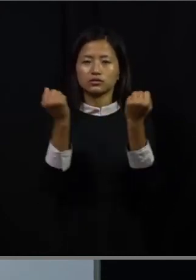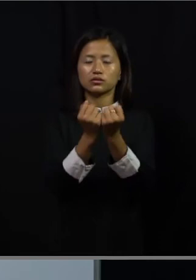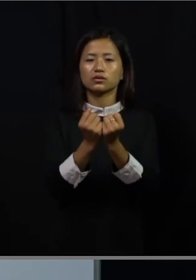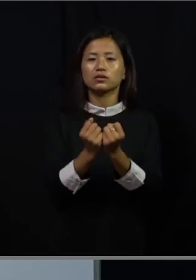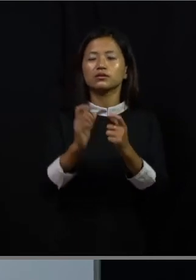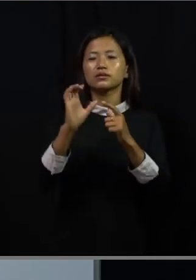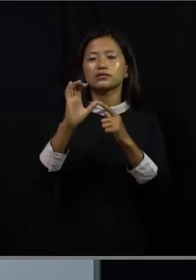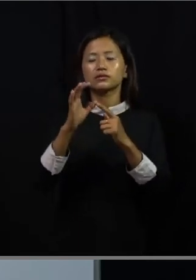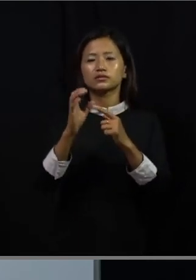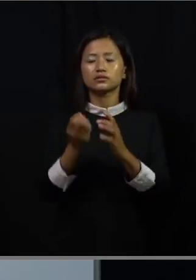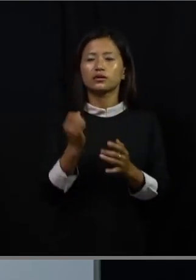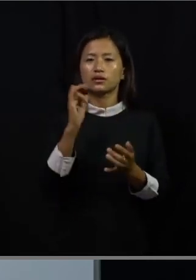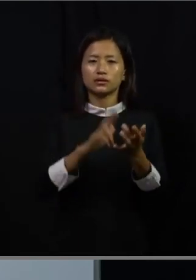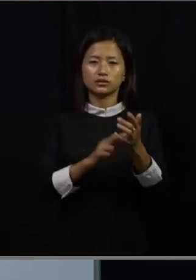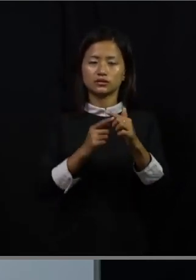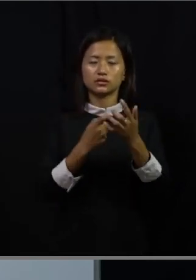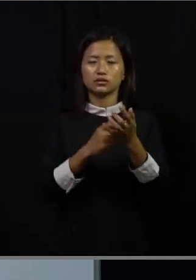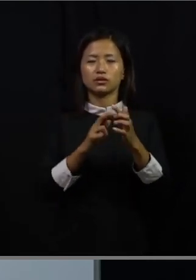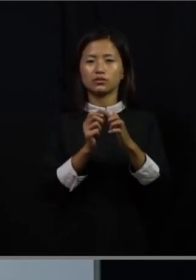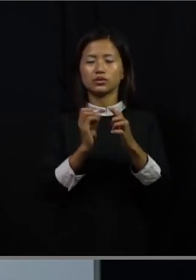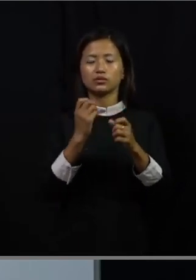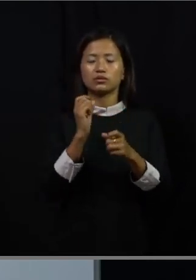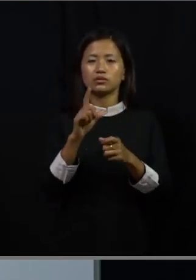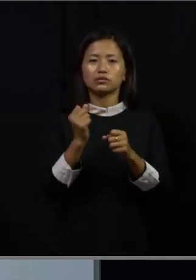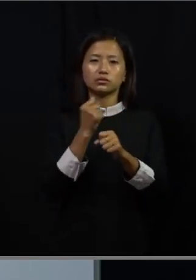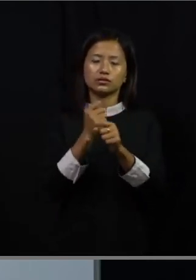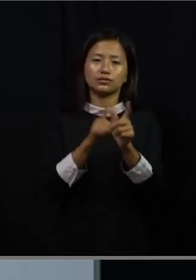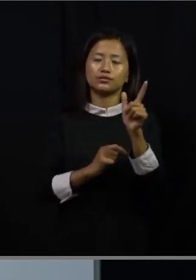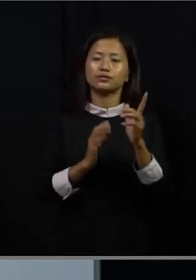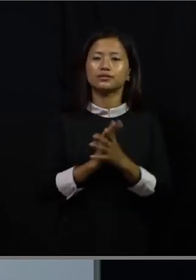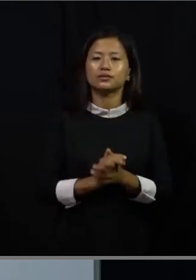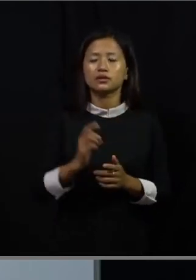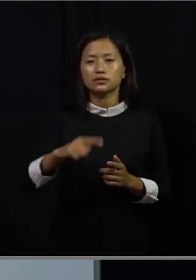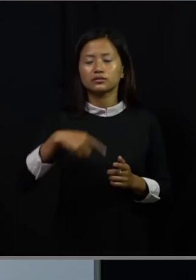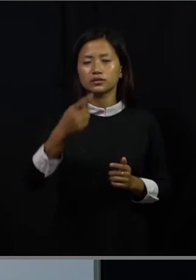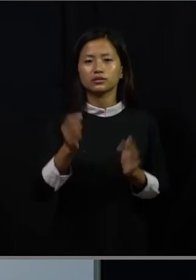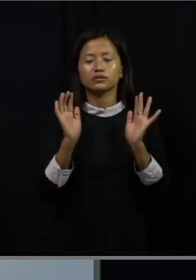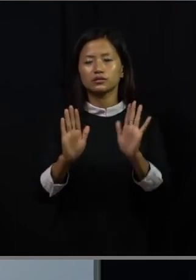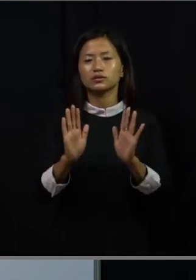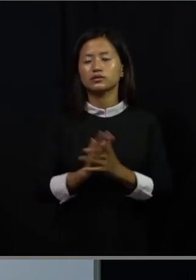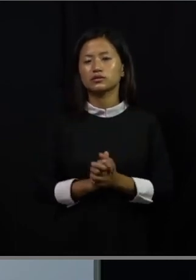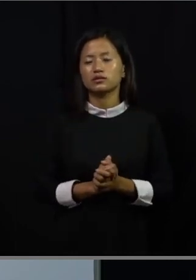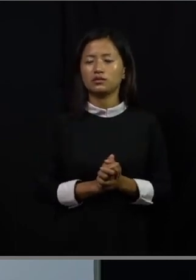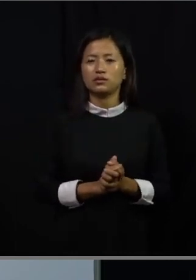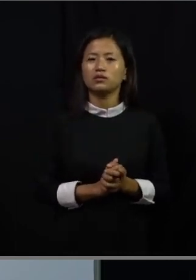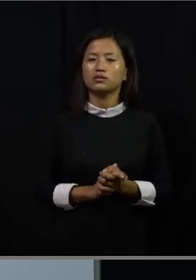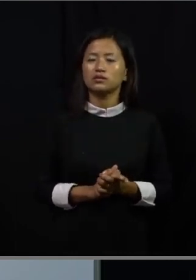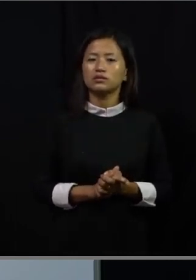socio-cultural anthropology. Okay, and the next we have, okay, The next we have the